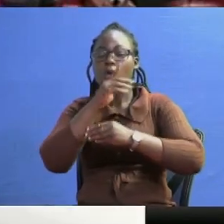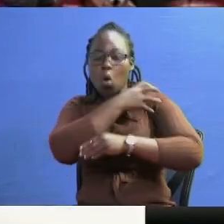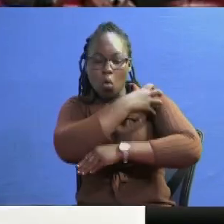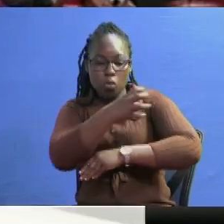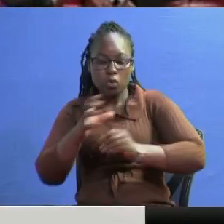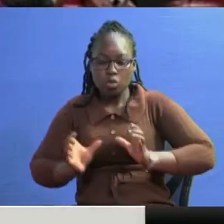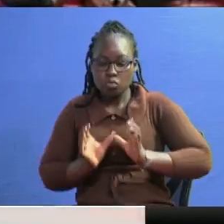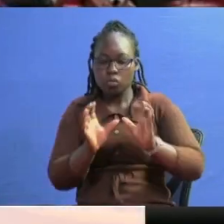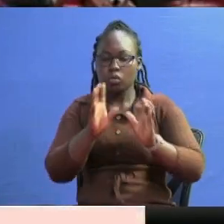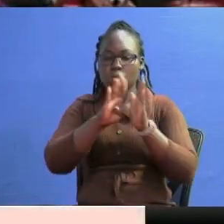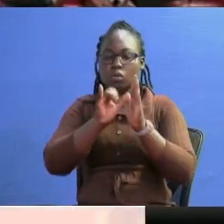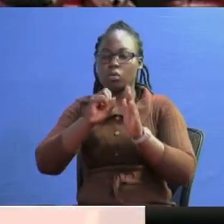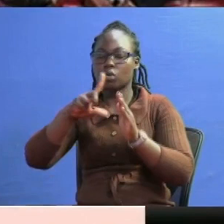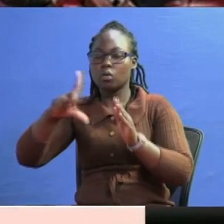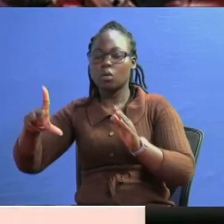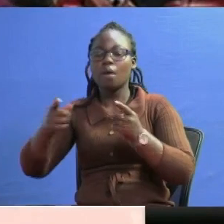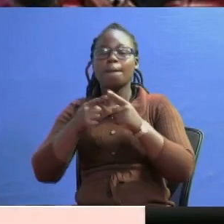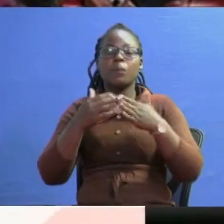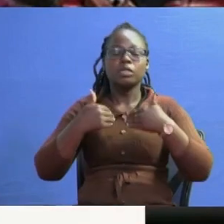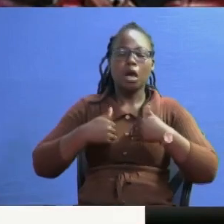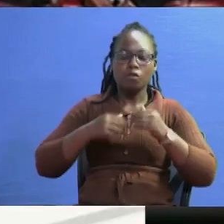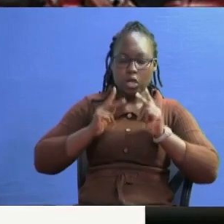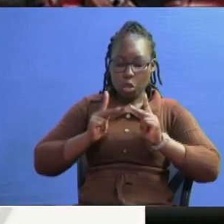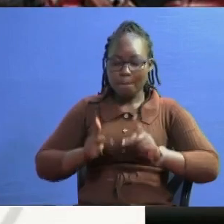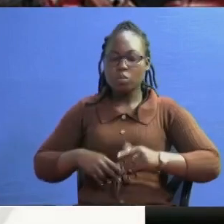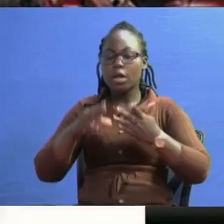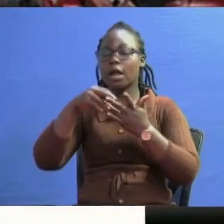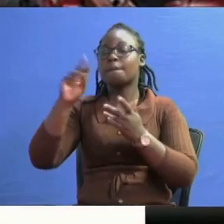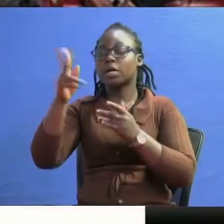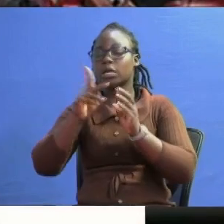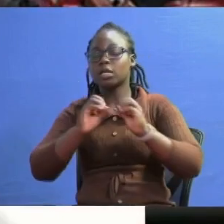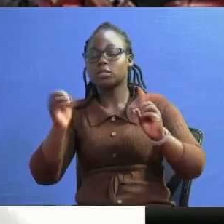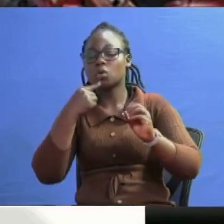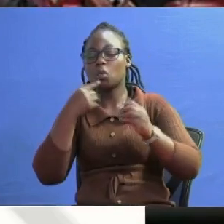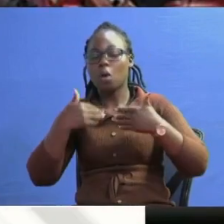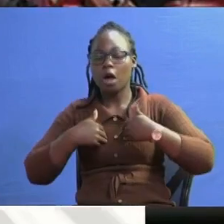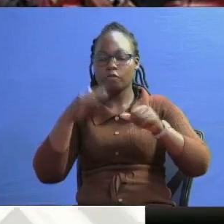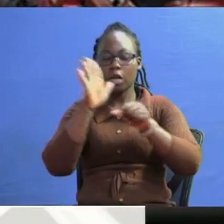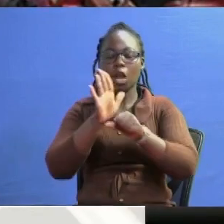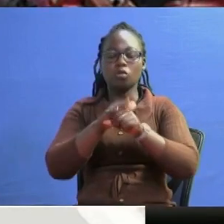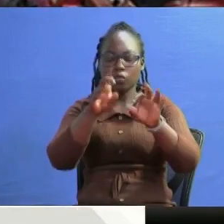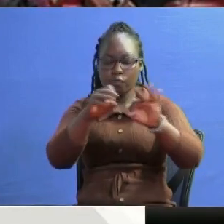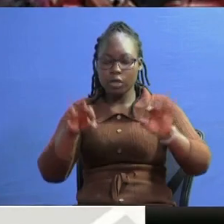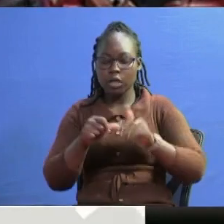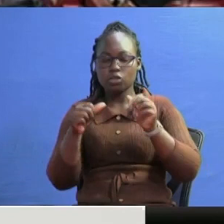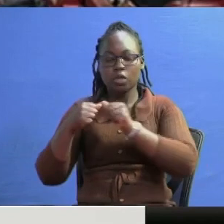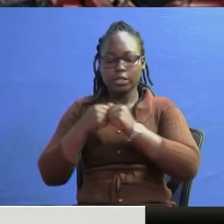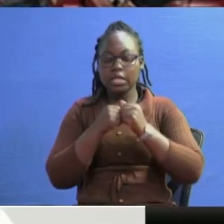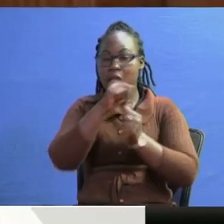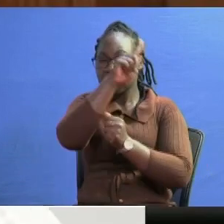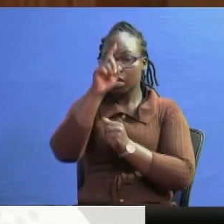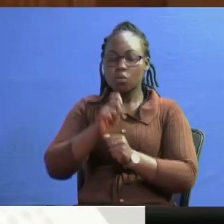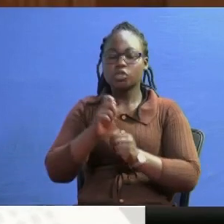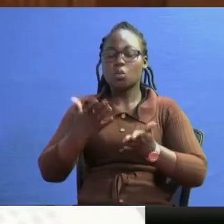pushing for the bill despite its lack of popularity among Kenyans who are facing numerous financial challenges. They questioned why